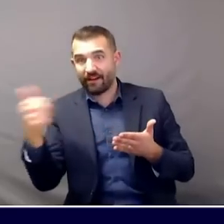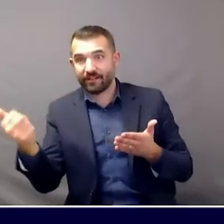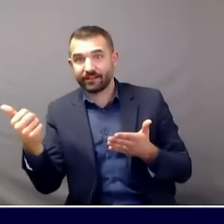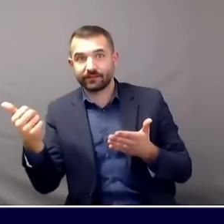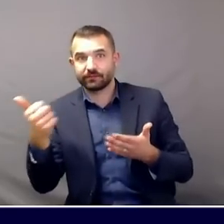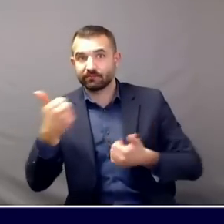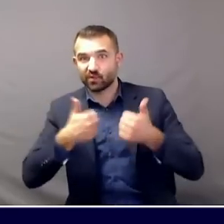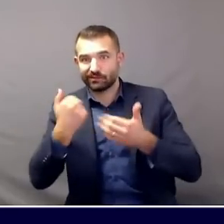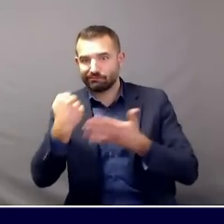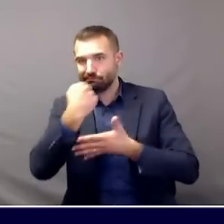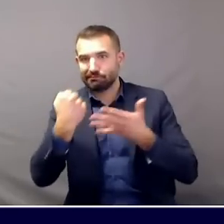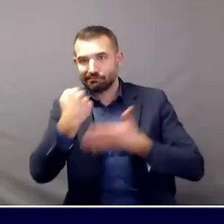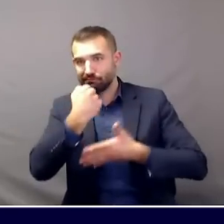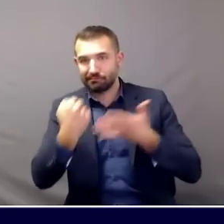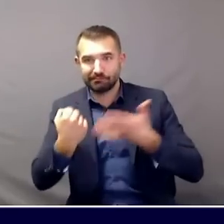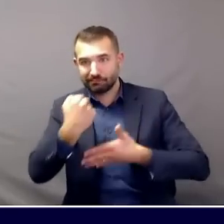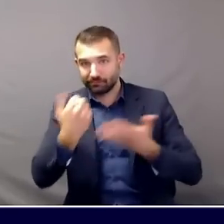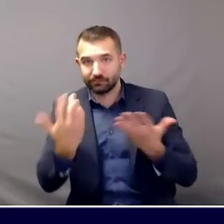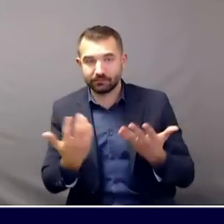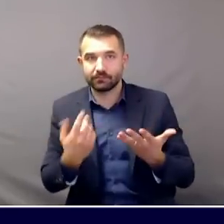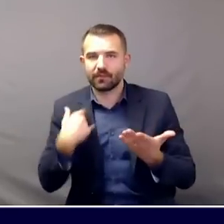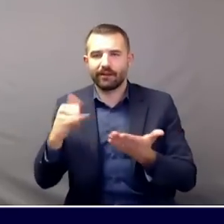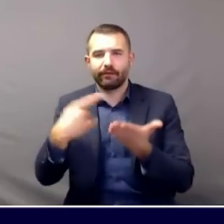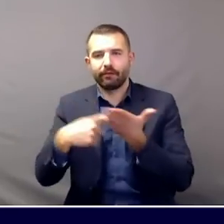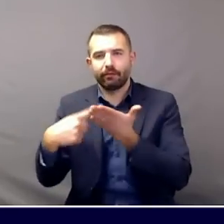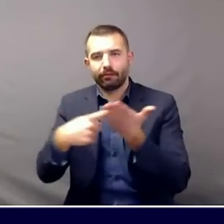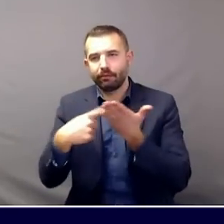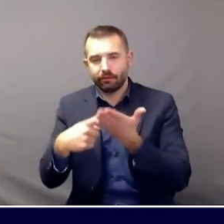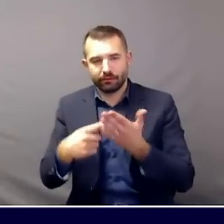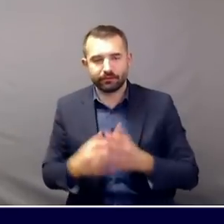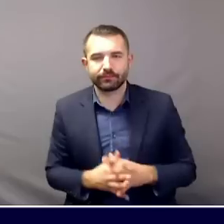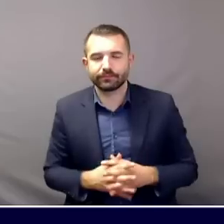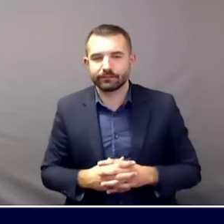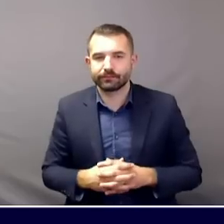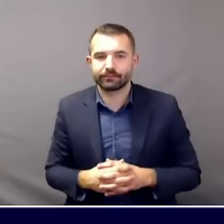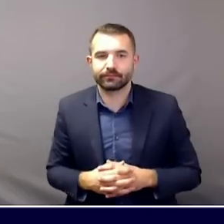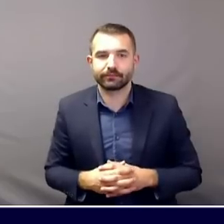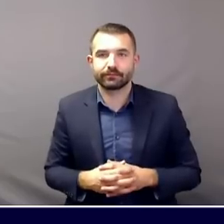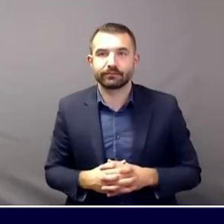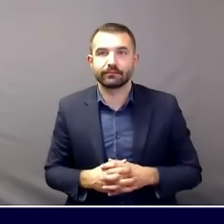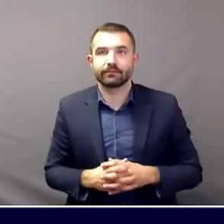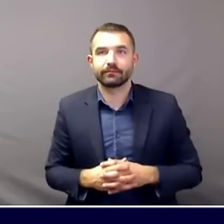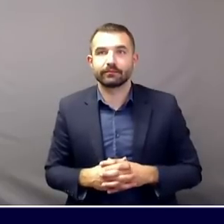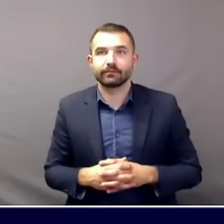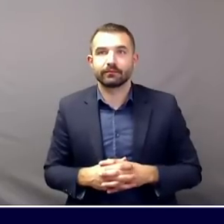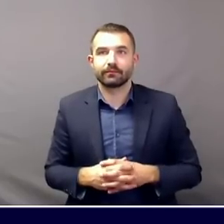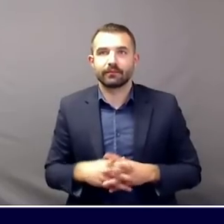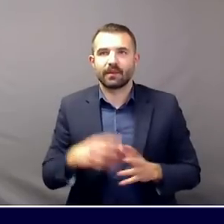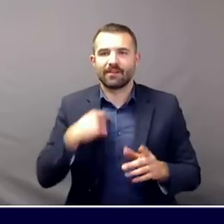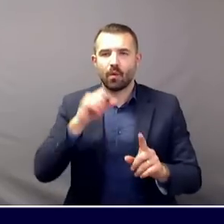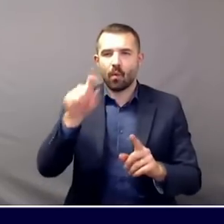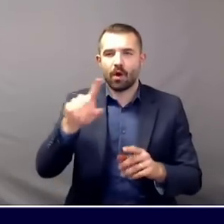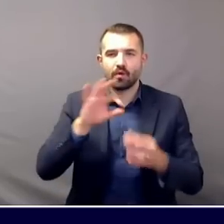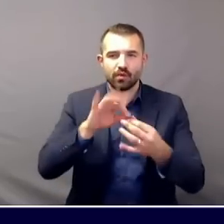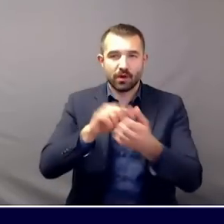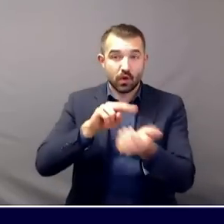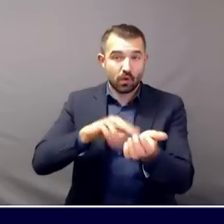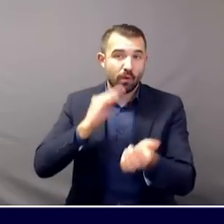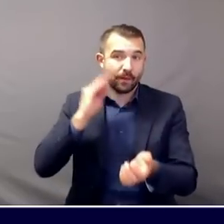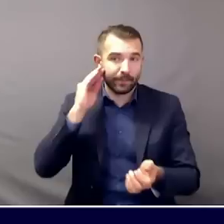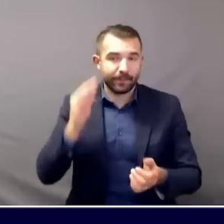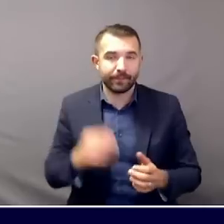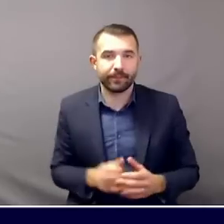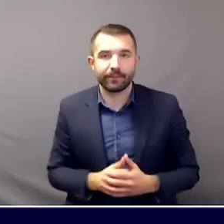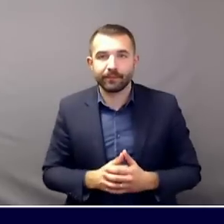That's really the discussion right now. Okay, great. And then I've got a question about nursing homes. How are they doing compared to the